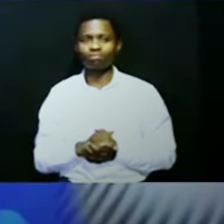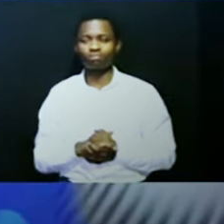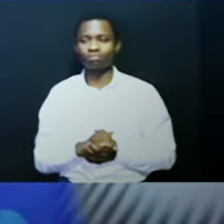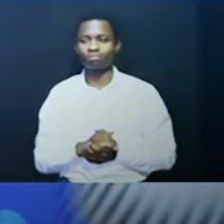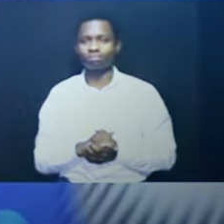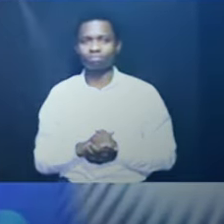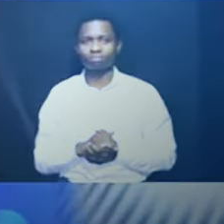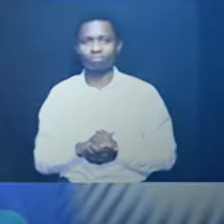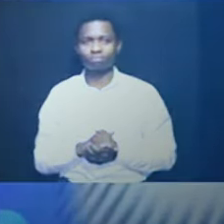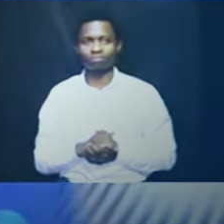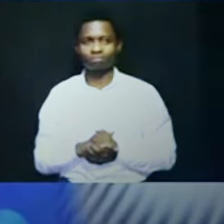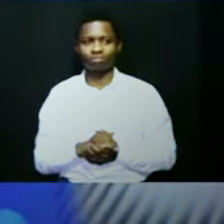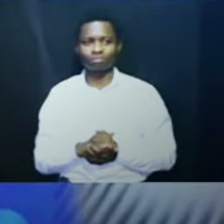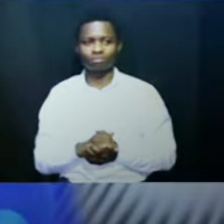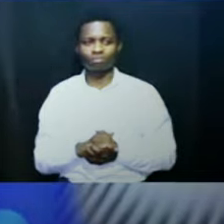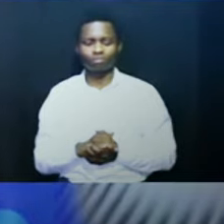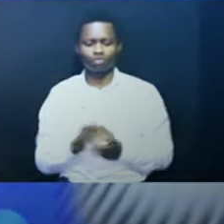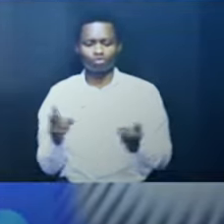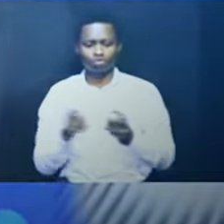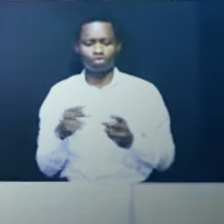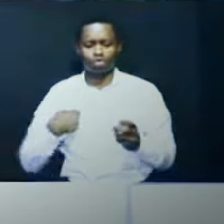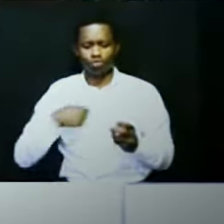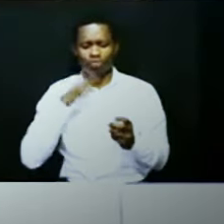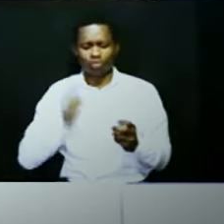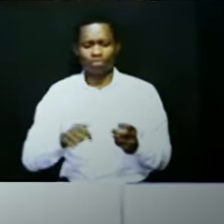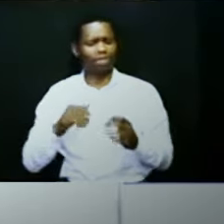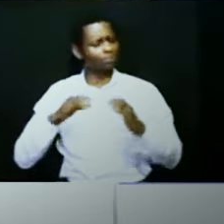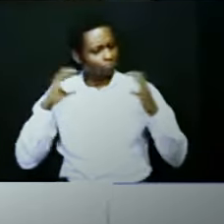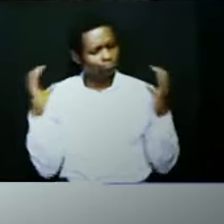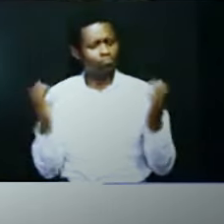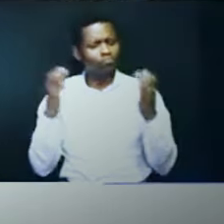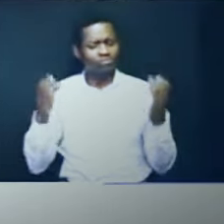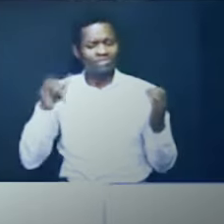And we need to celebrate this event.